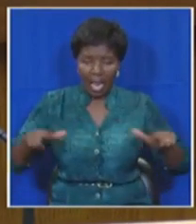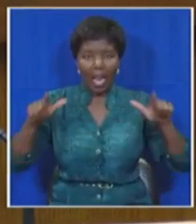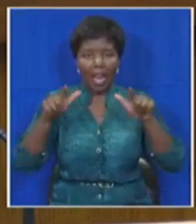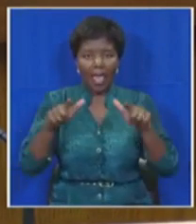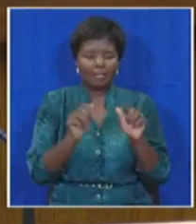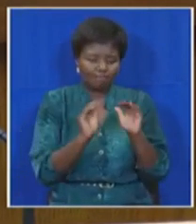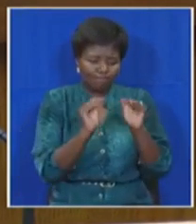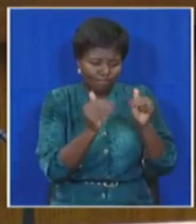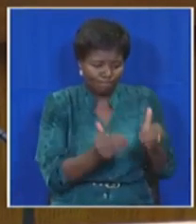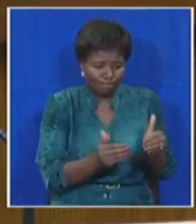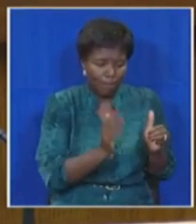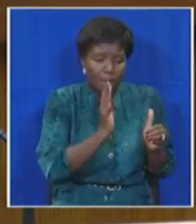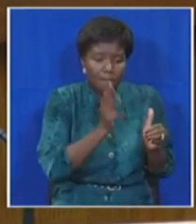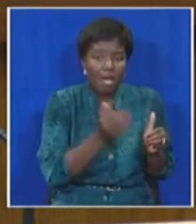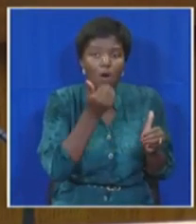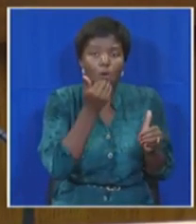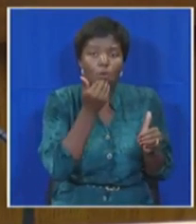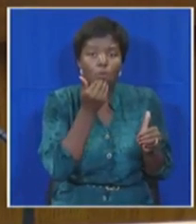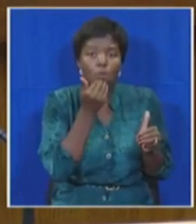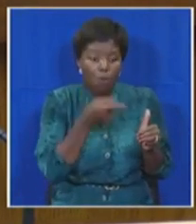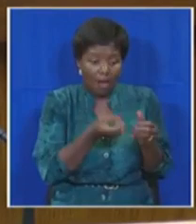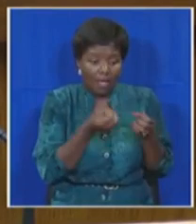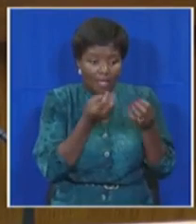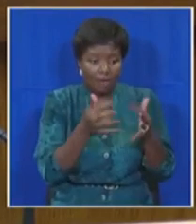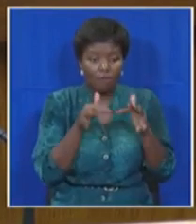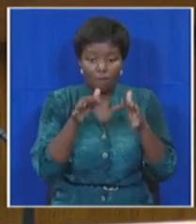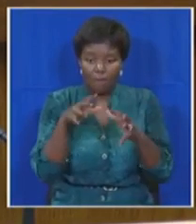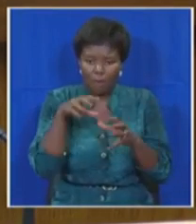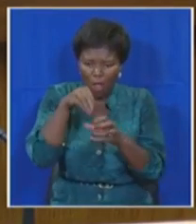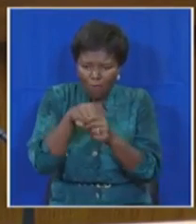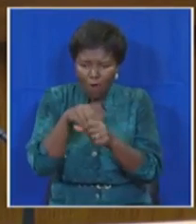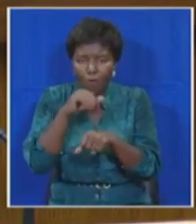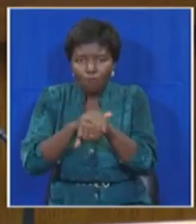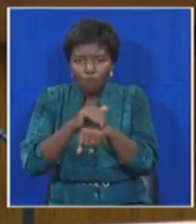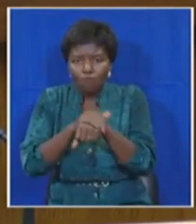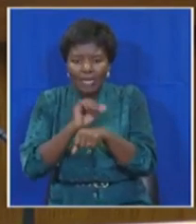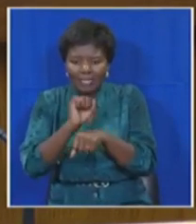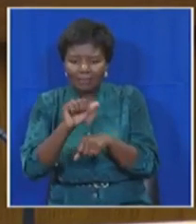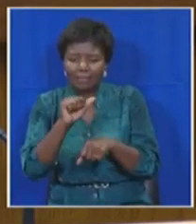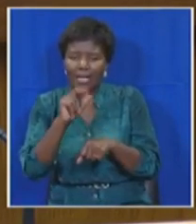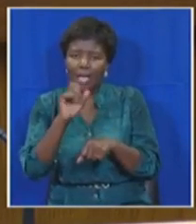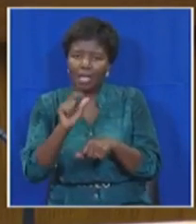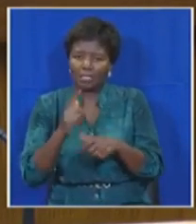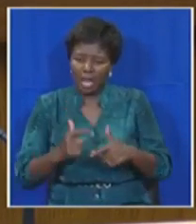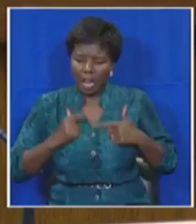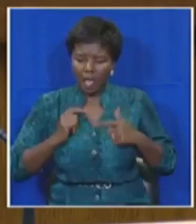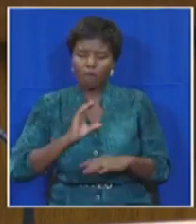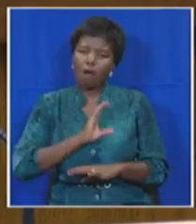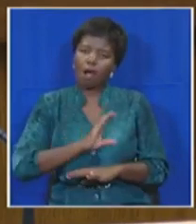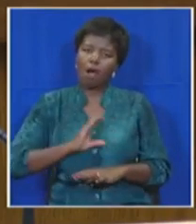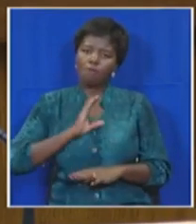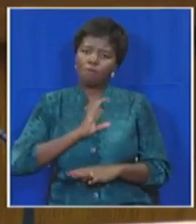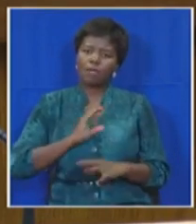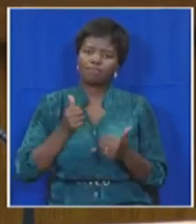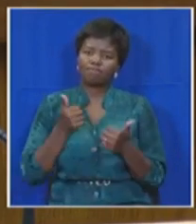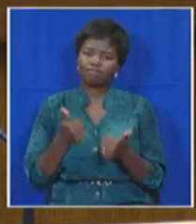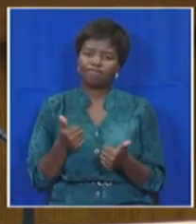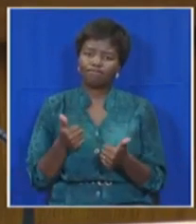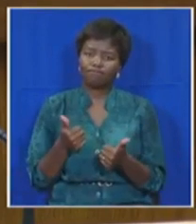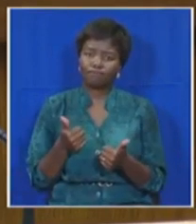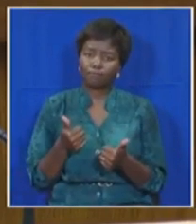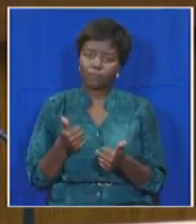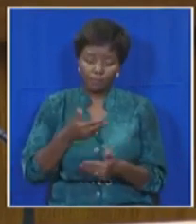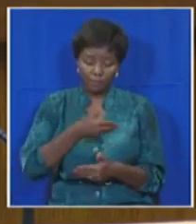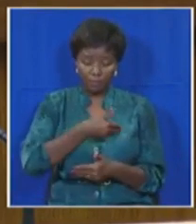redistribution only to the well-connected, secure in comfort. Madam Chair, despite all